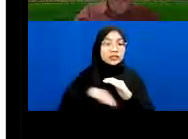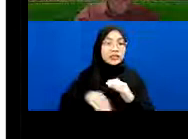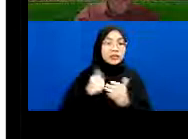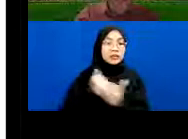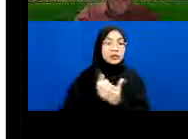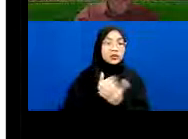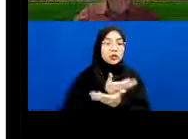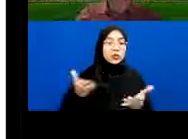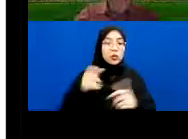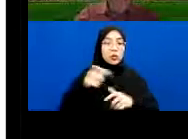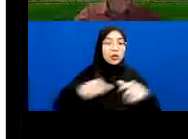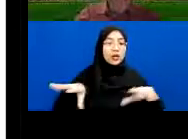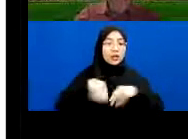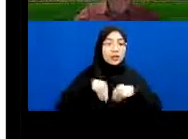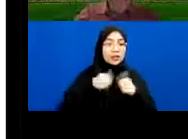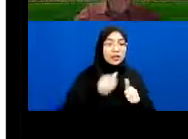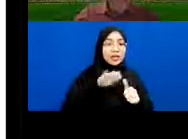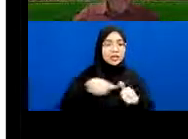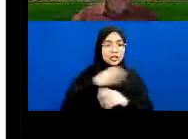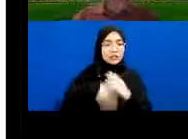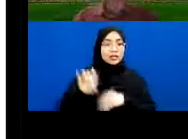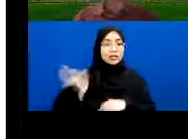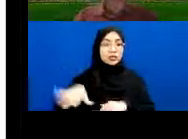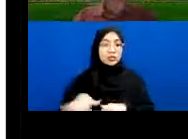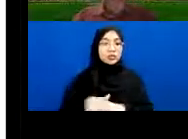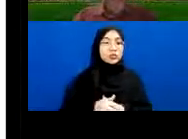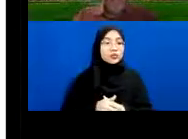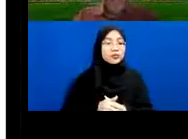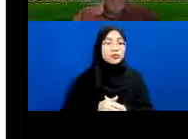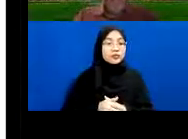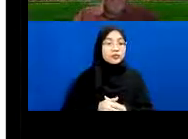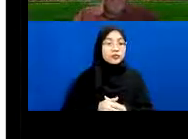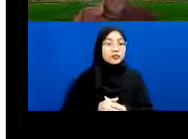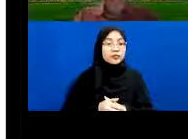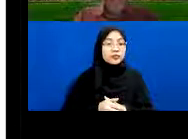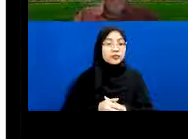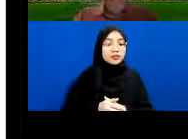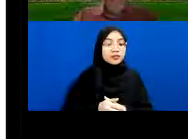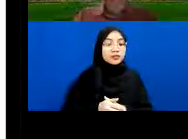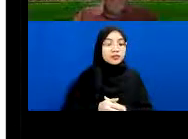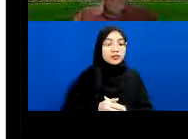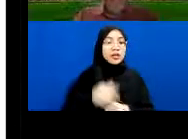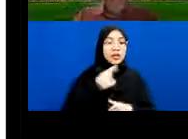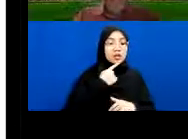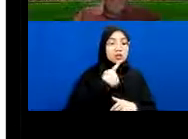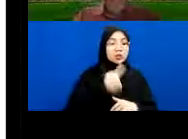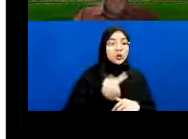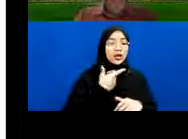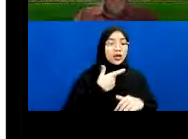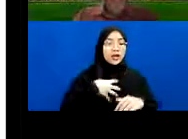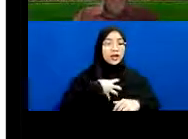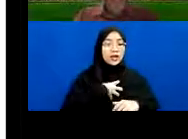discrimination. The Convention on the Rights of the Child also promotes access to education for children with